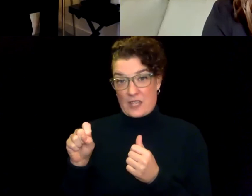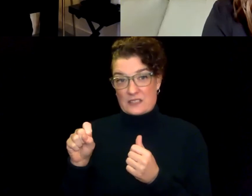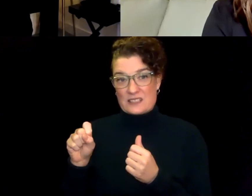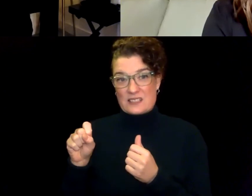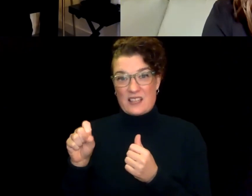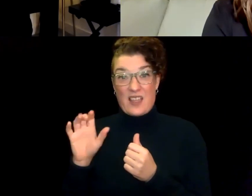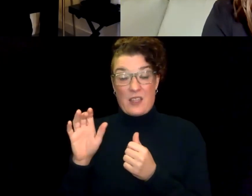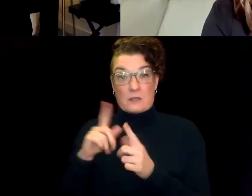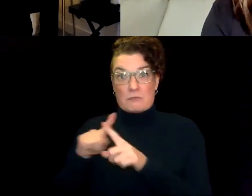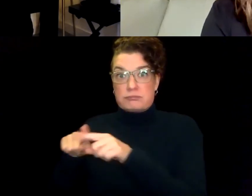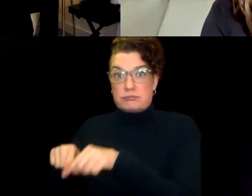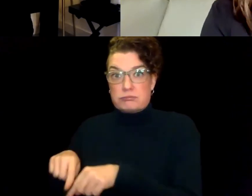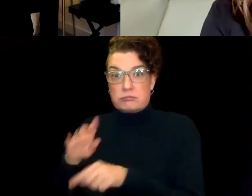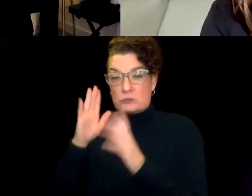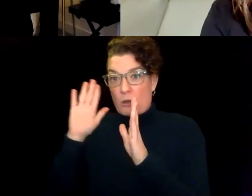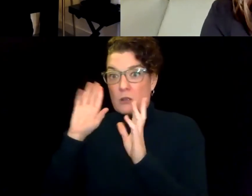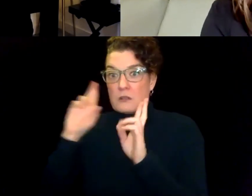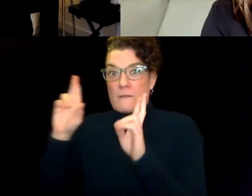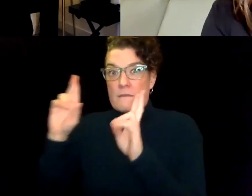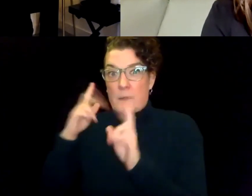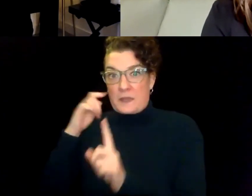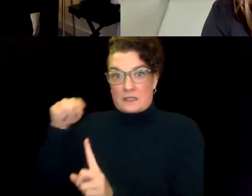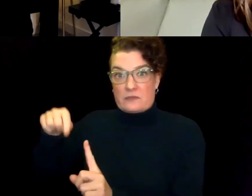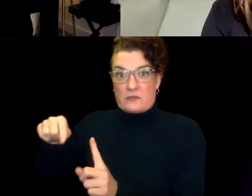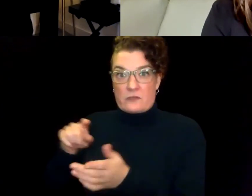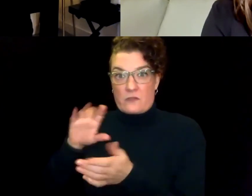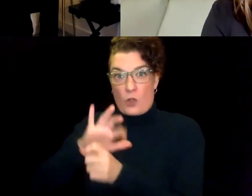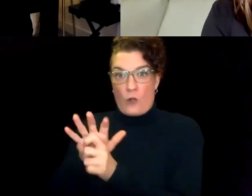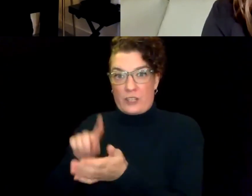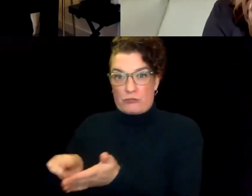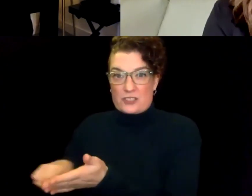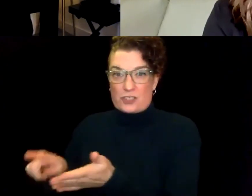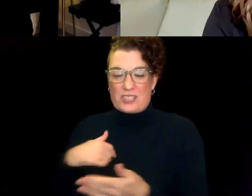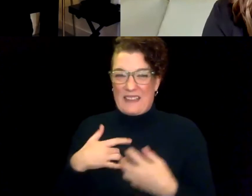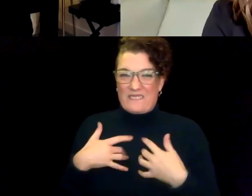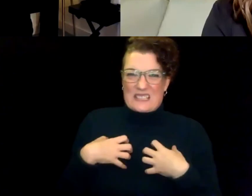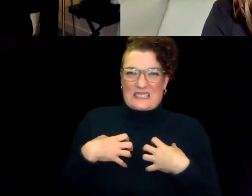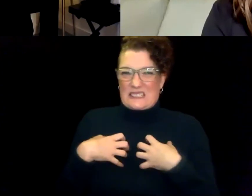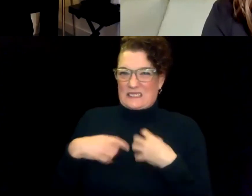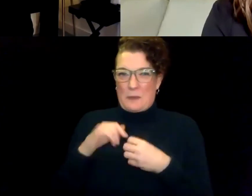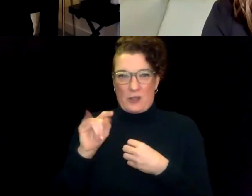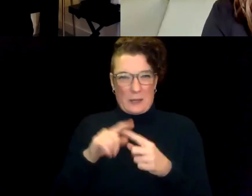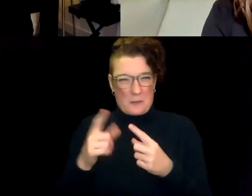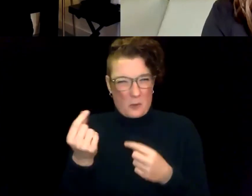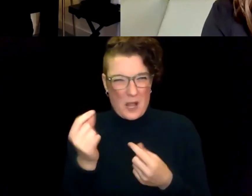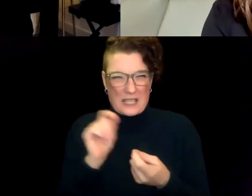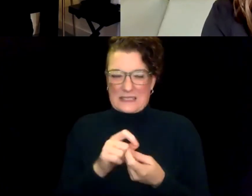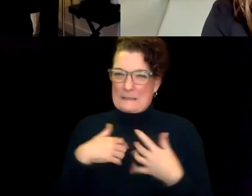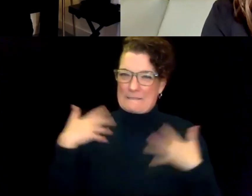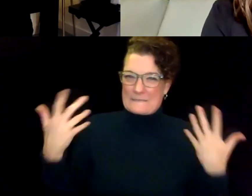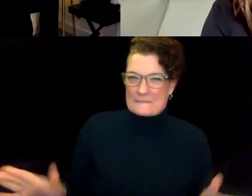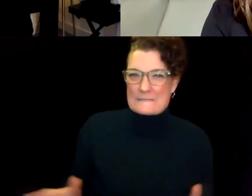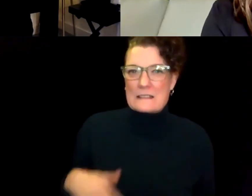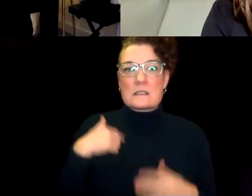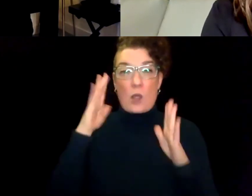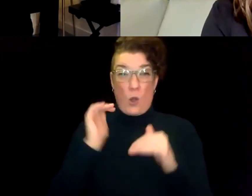this emergent research area. Something about it makes me anxious, although I can't put my finger on why. And I hope our